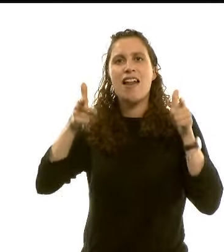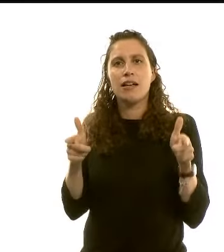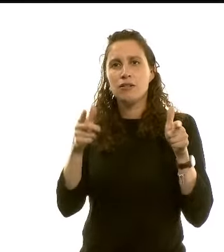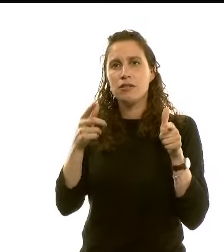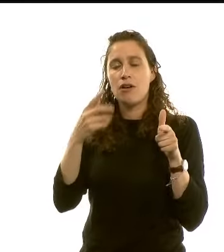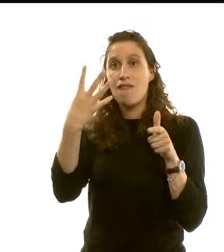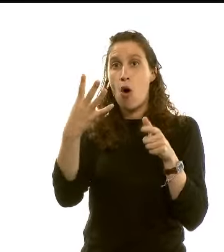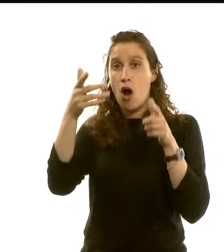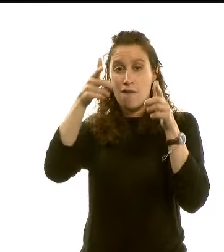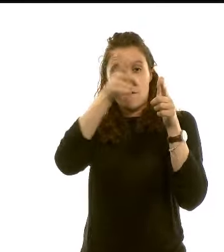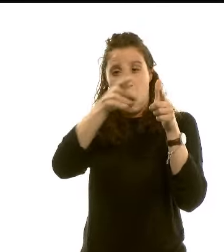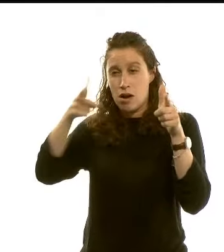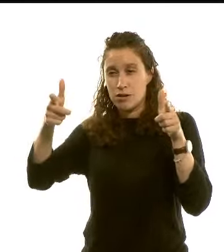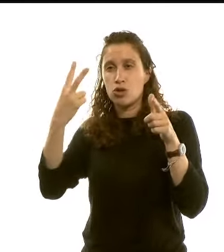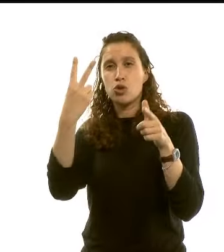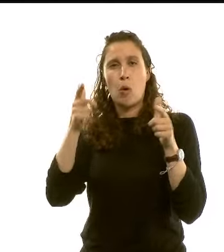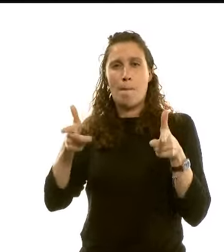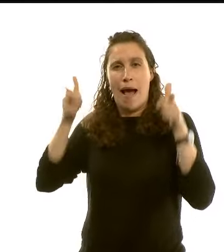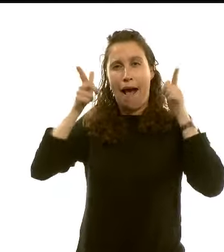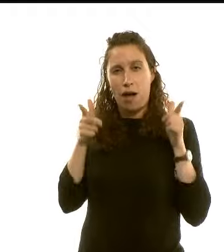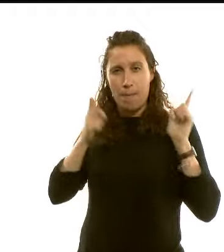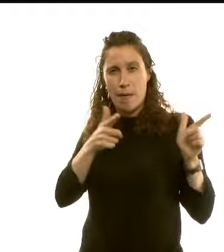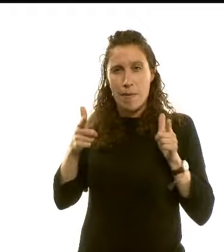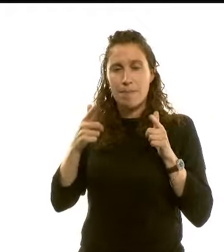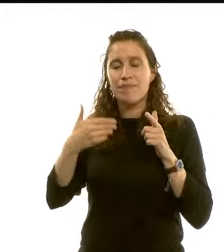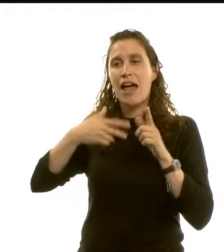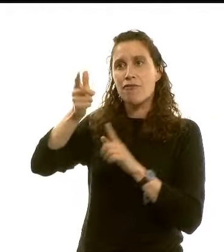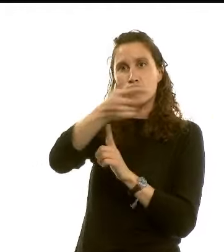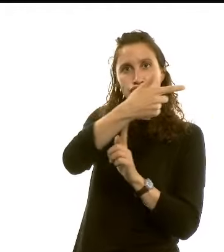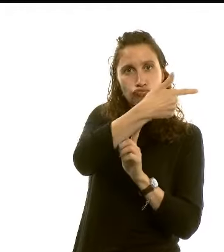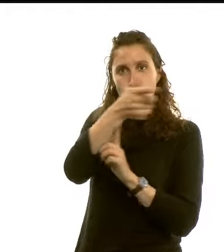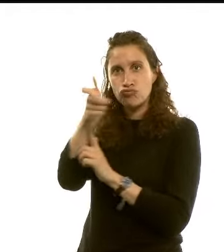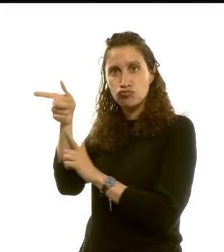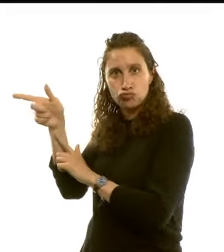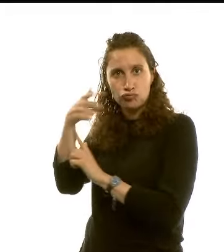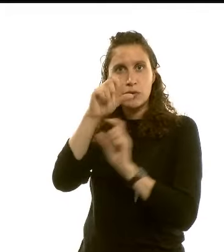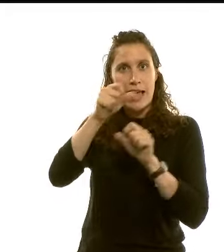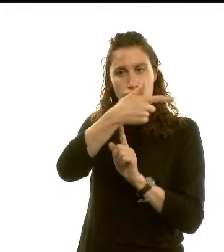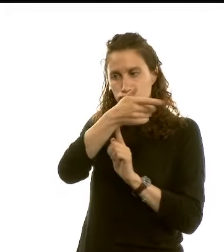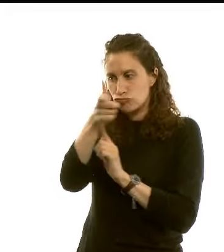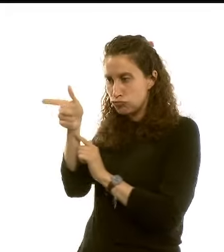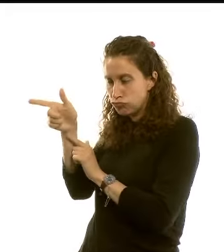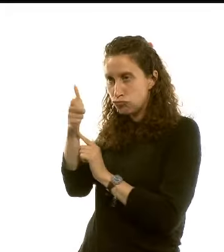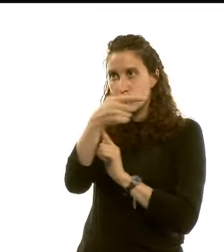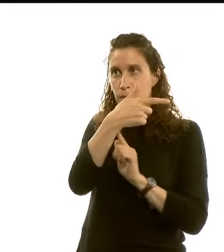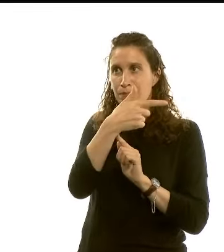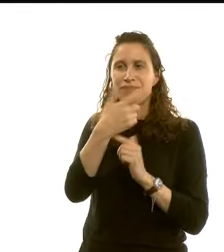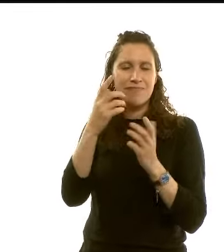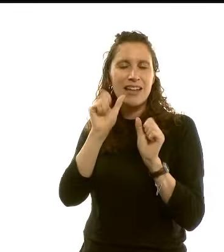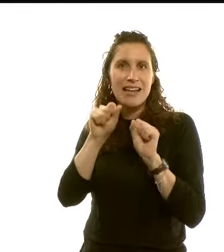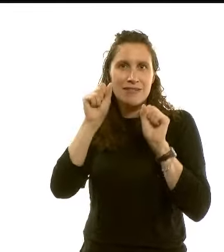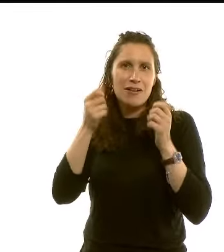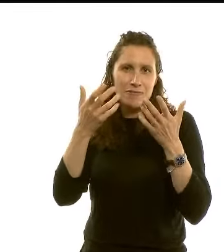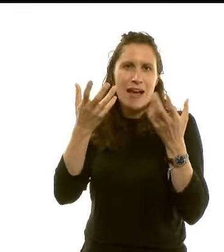back. There's a big rotating heavy artillery cannon on the top, and of course, complete with shooting functions.